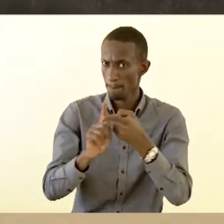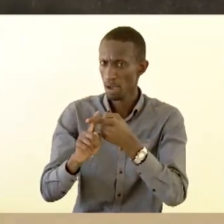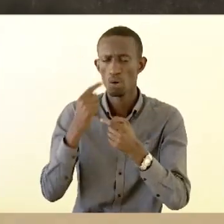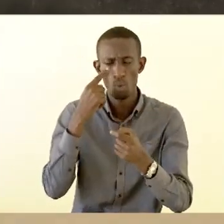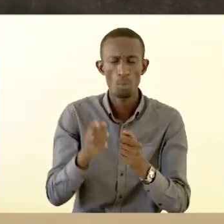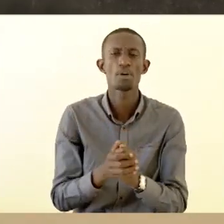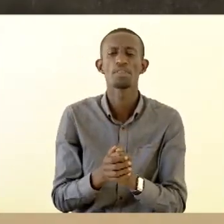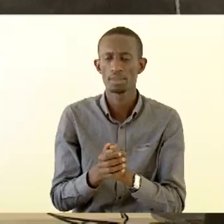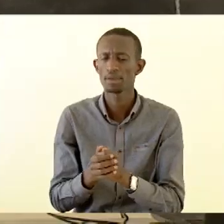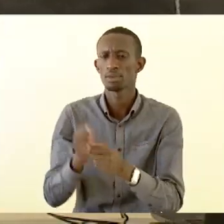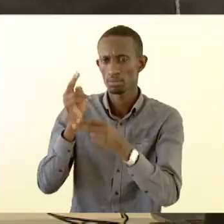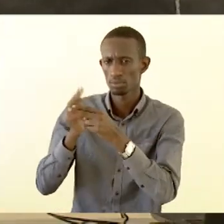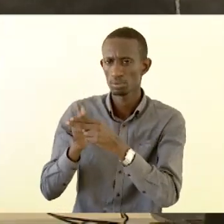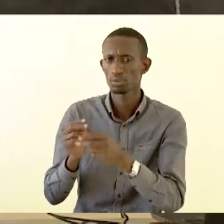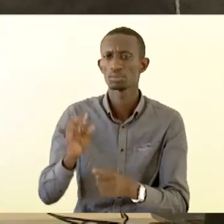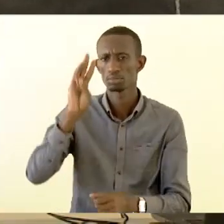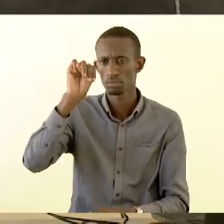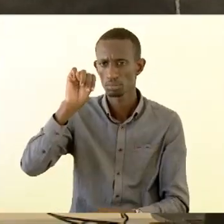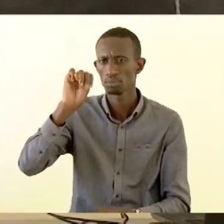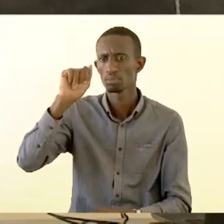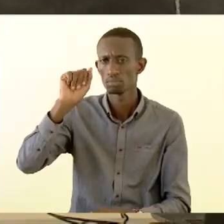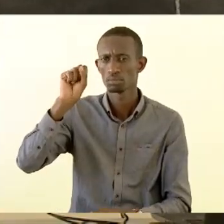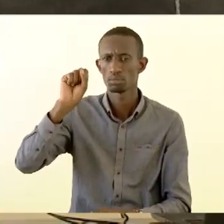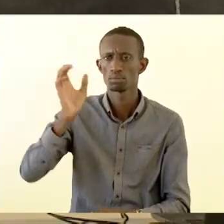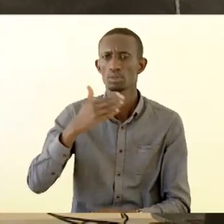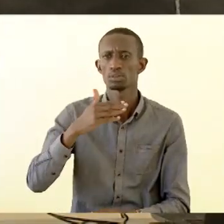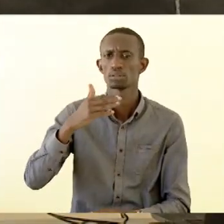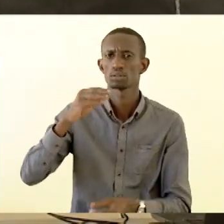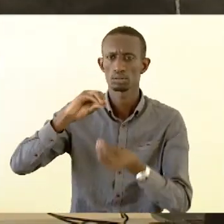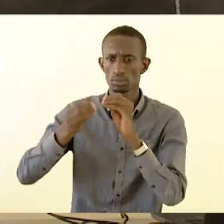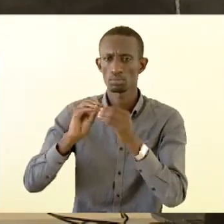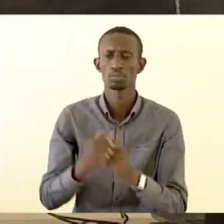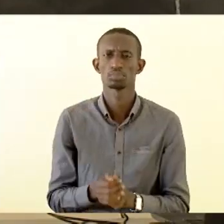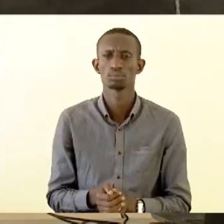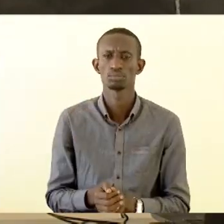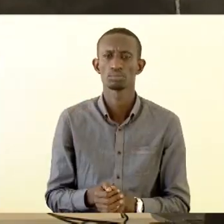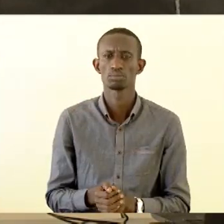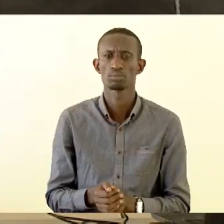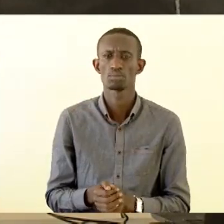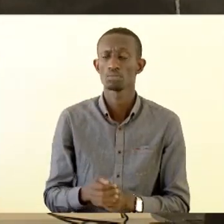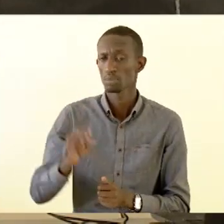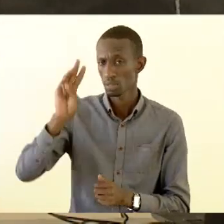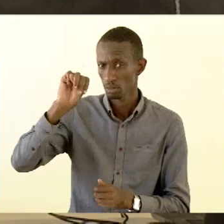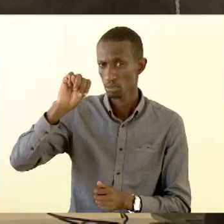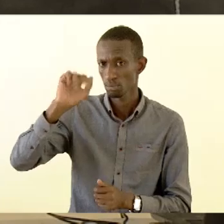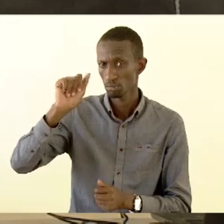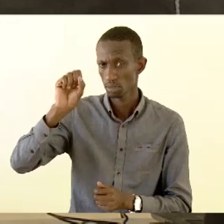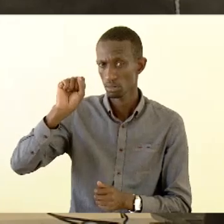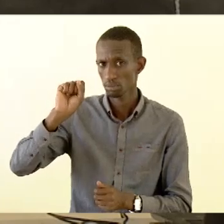So mass number is equal to the sum of protons and